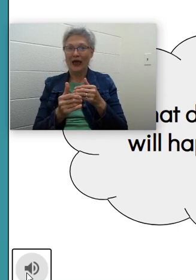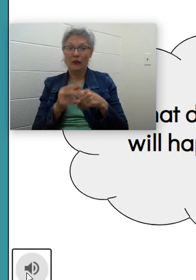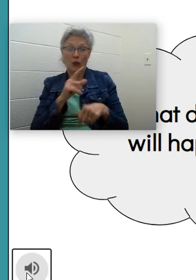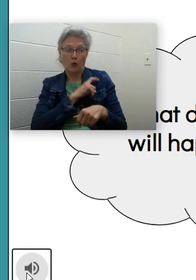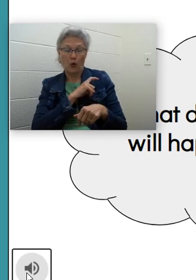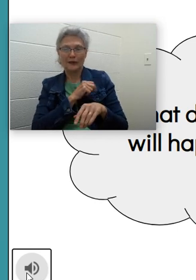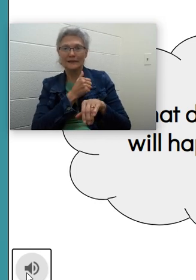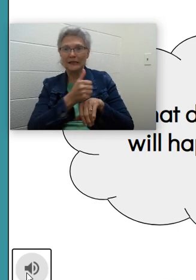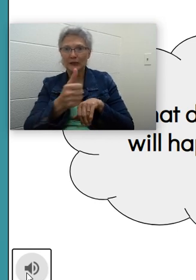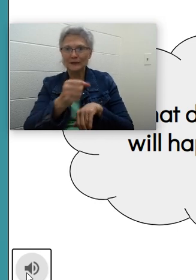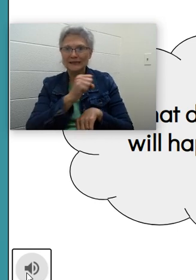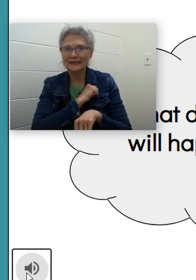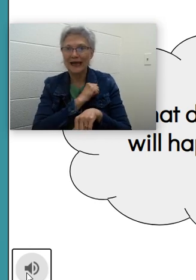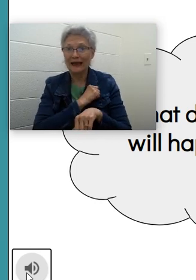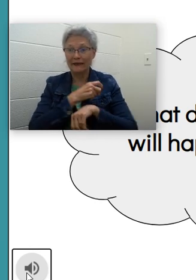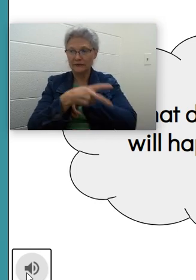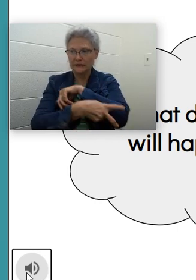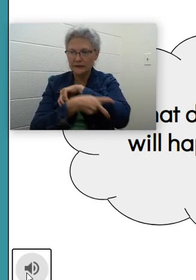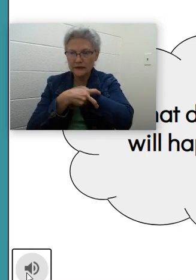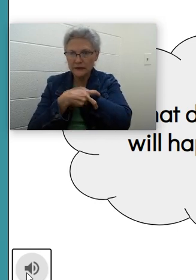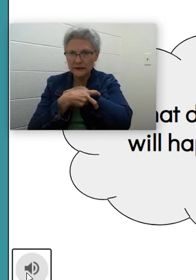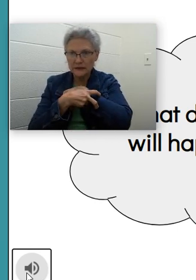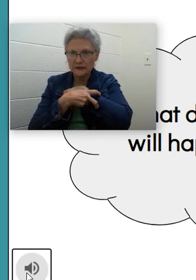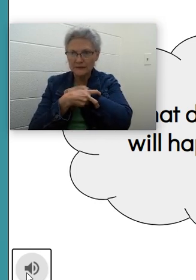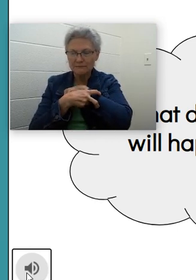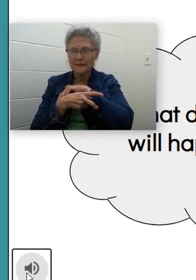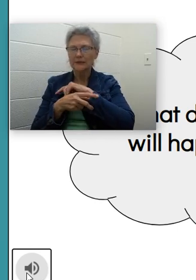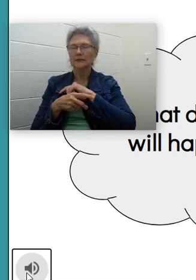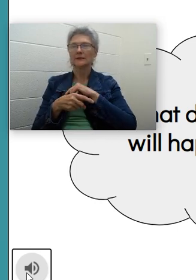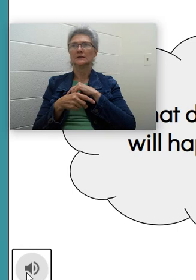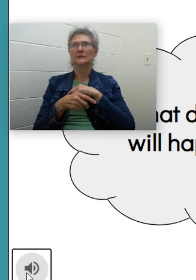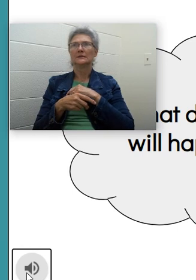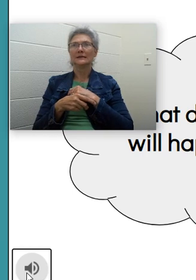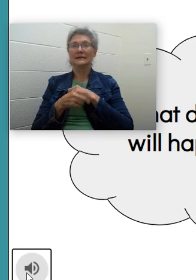accusing Stanley of stealing. Oh goodness